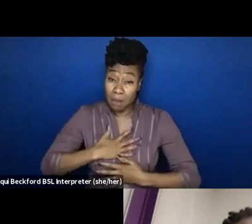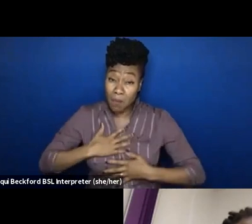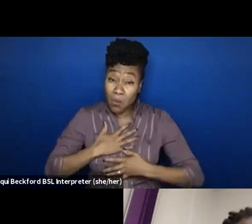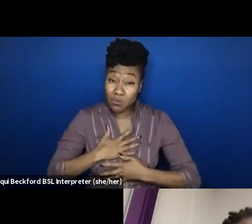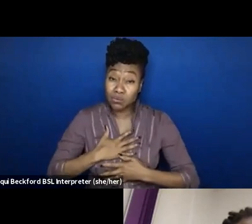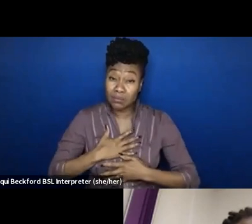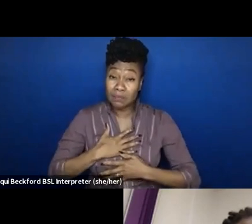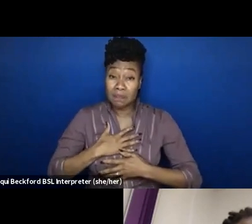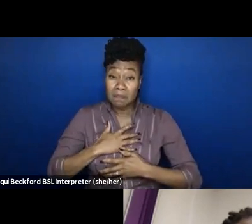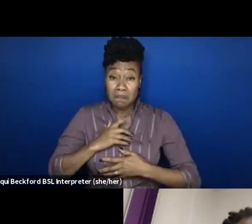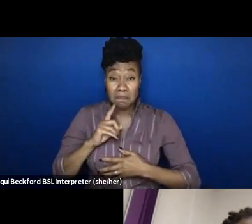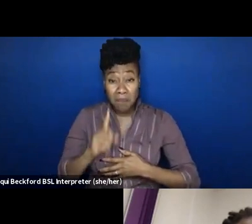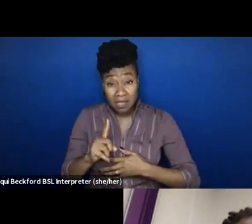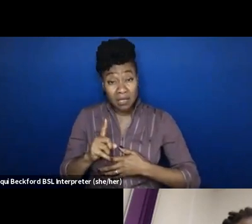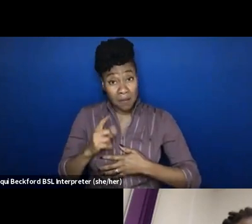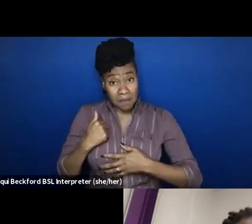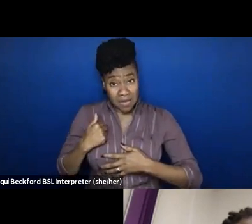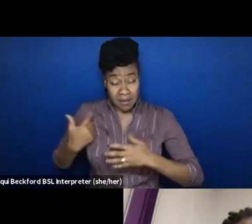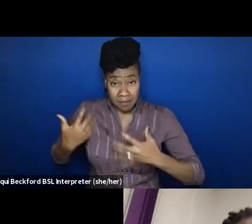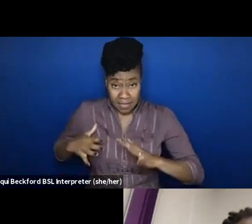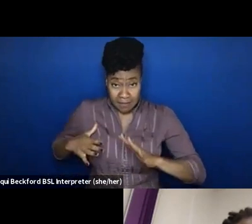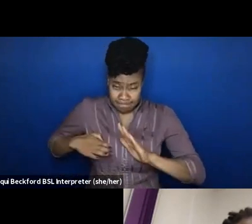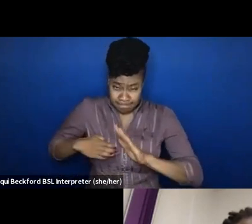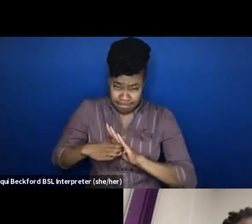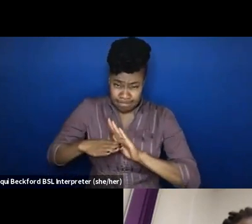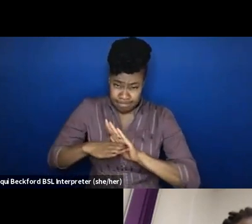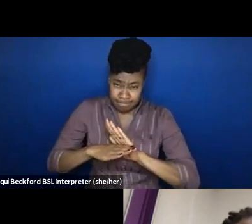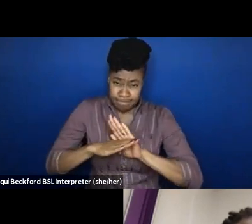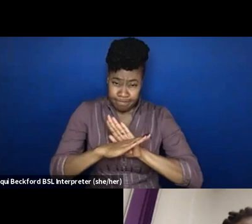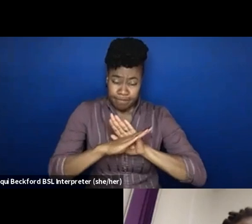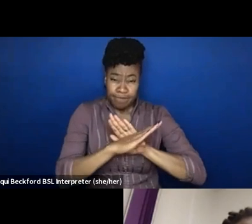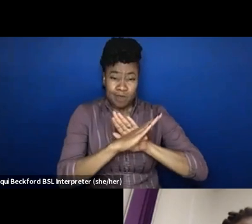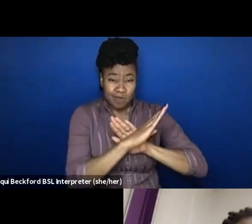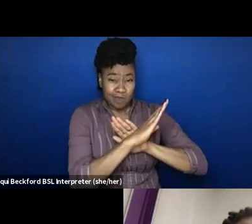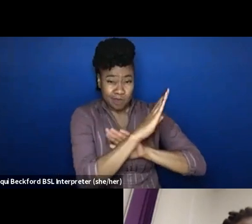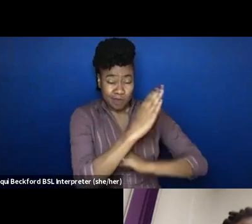the fact that I have come through this and